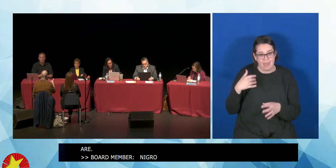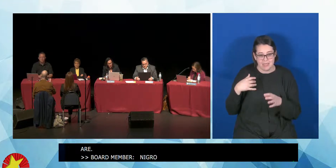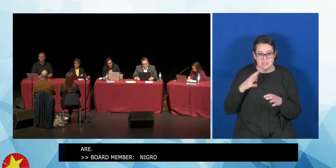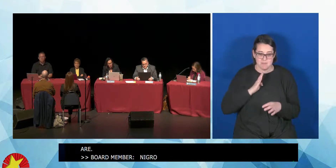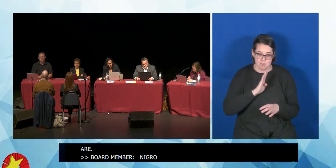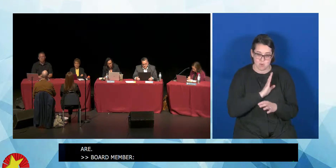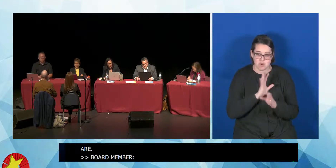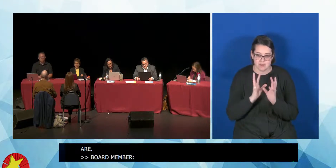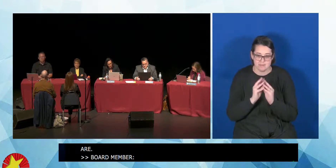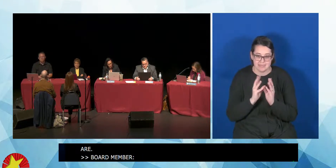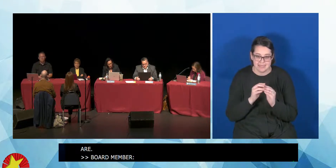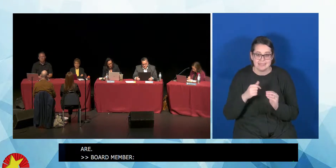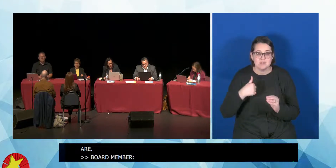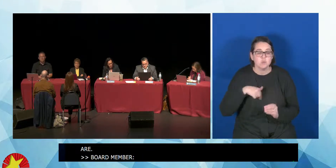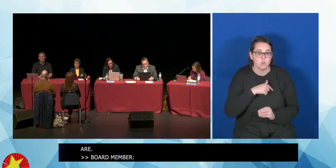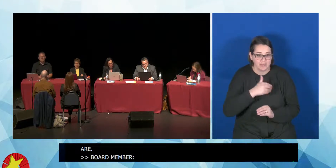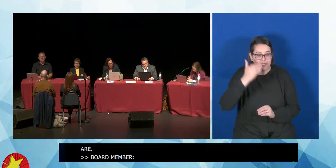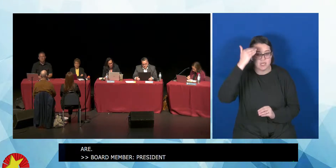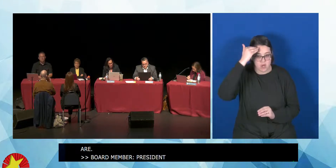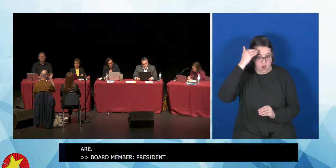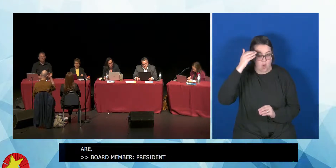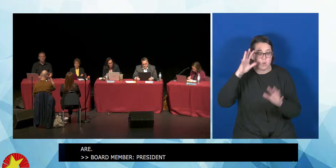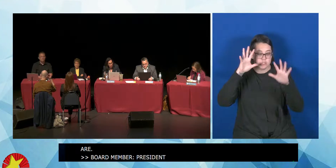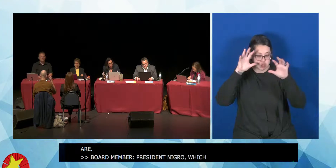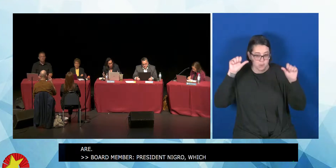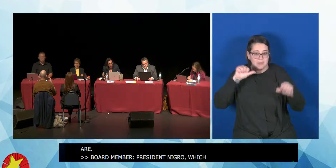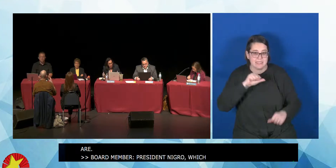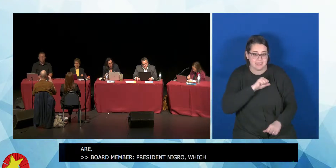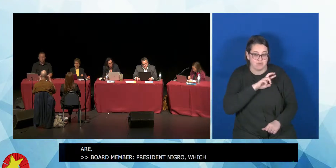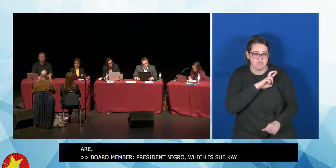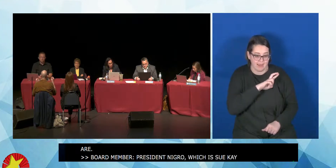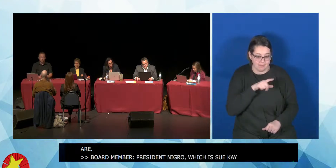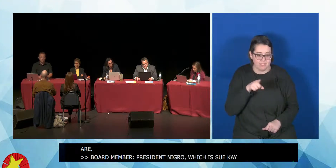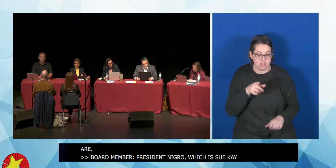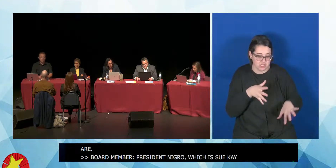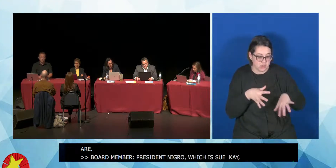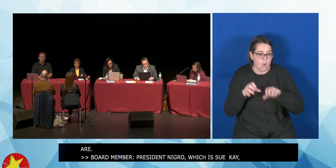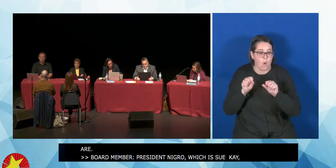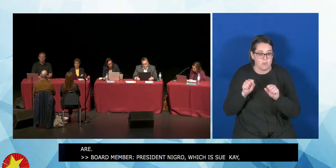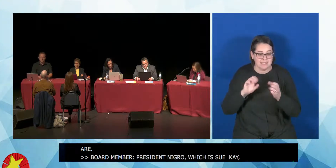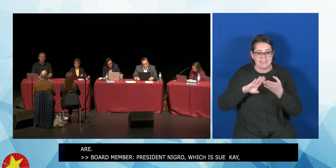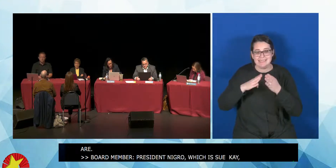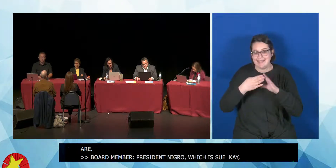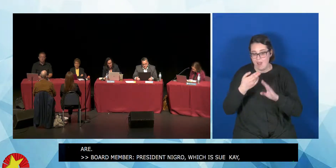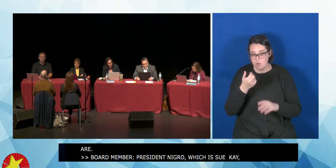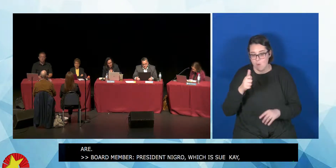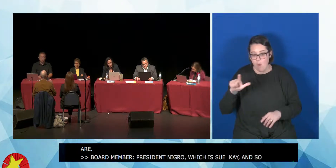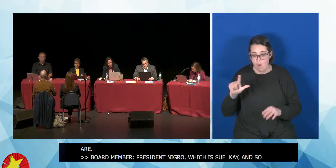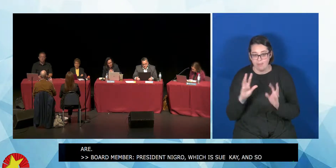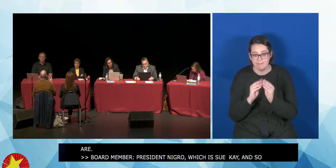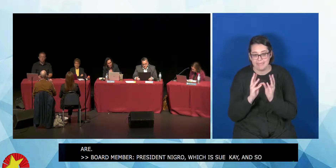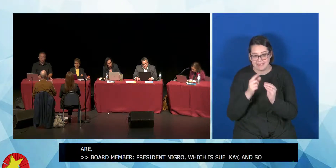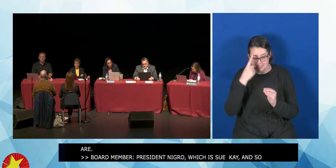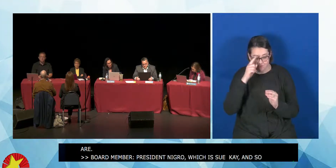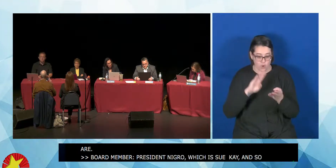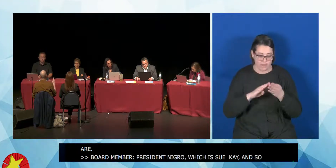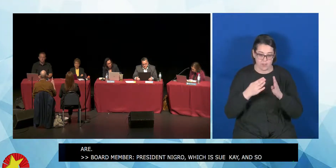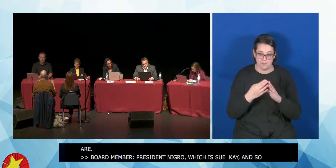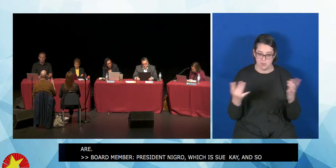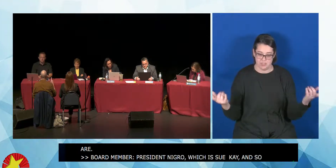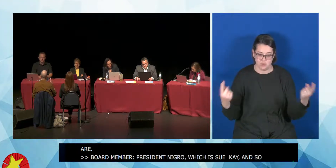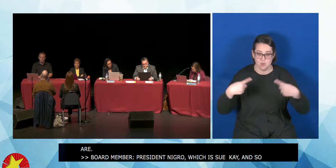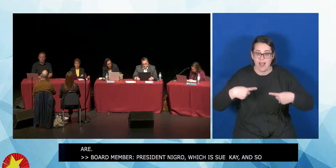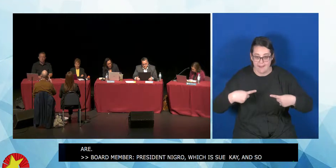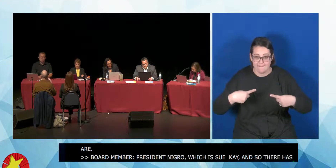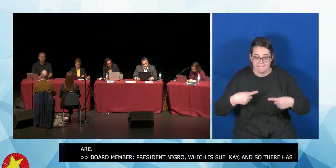that Superintendent Reichman has held town hall meetings for community stakeholders. I would like